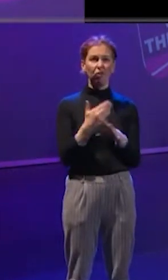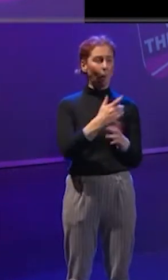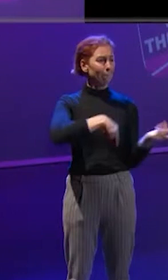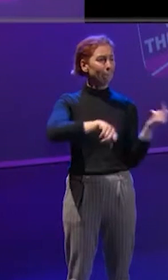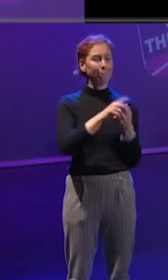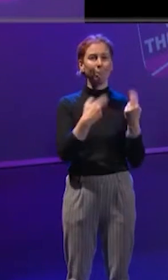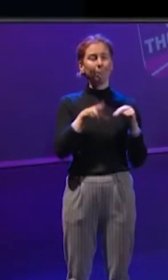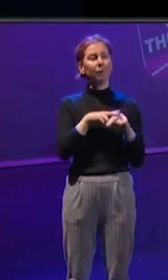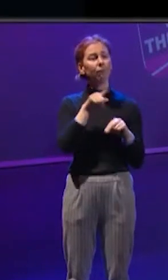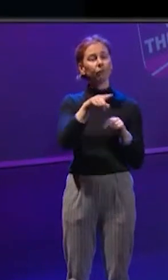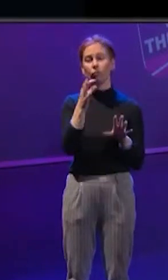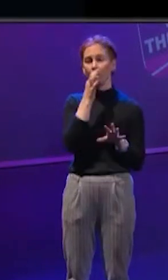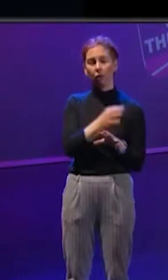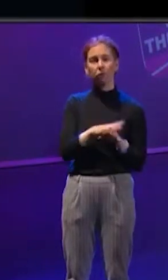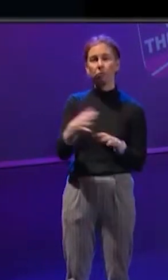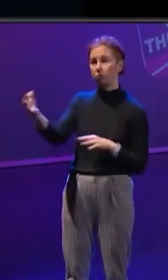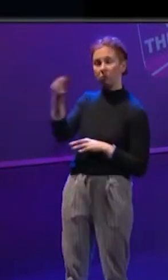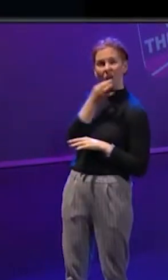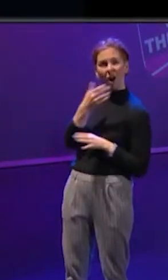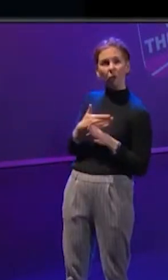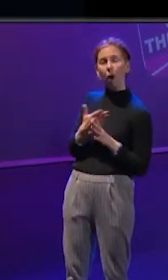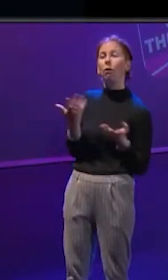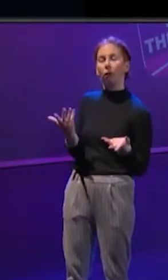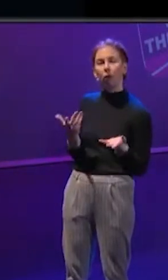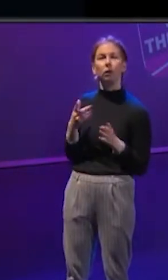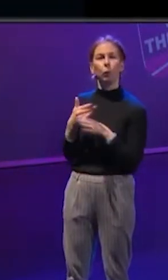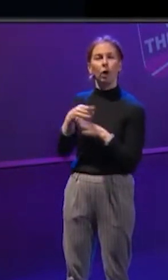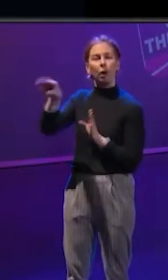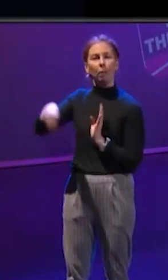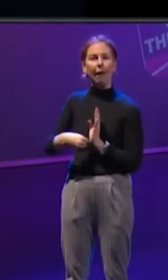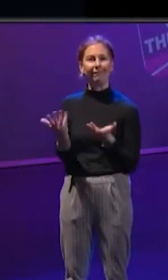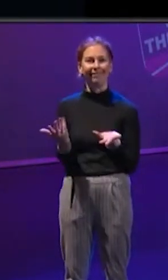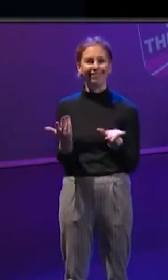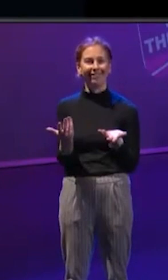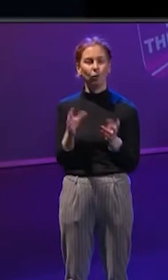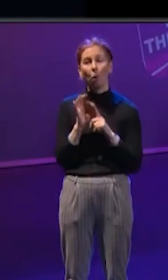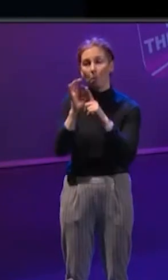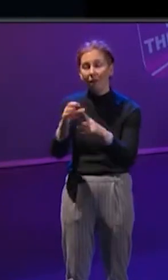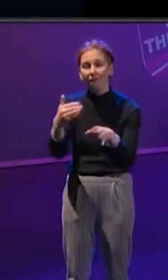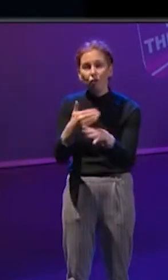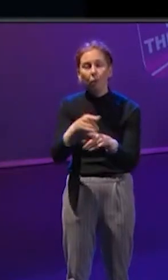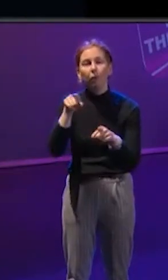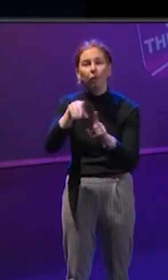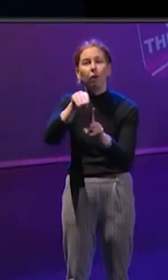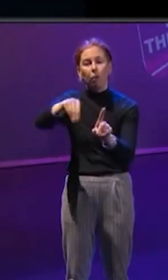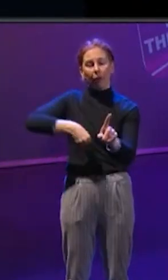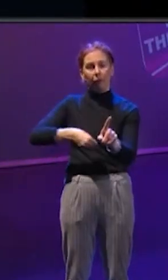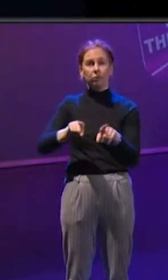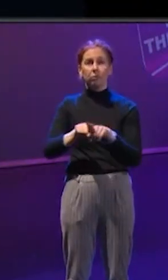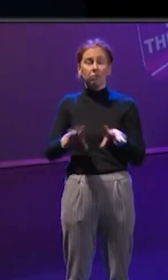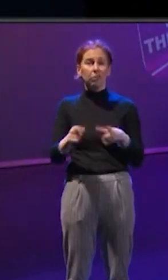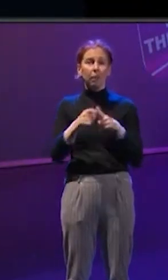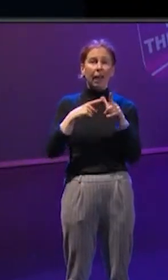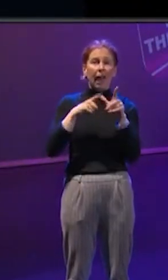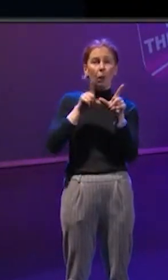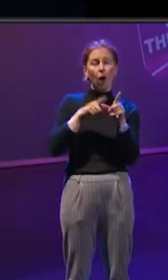job or career. You apply for the job and you clock into work that day and you get paid on PAYE. And so that's kind of the